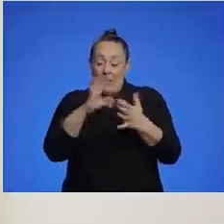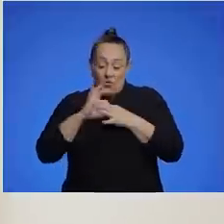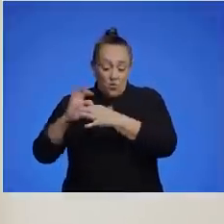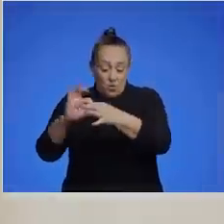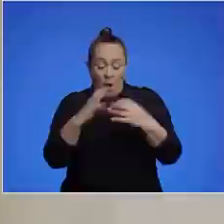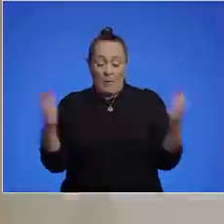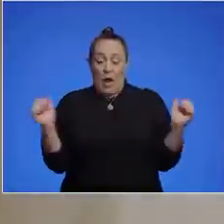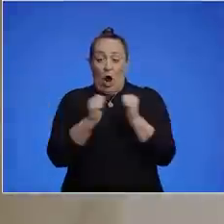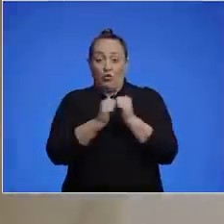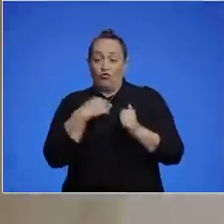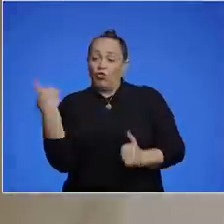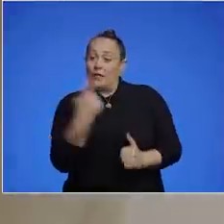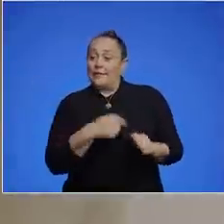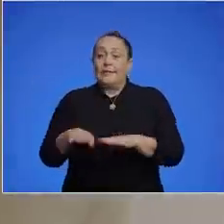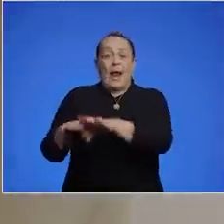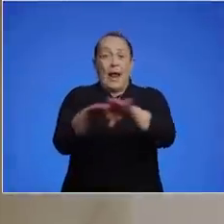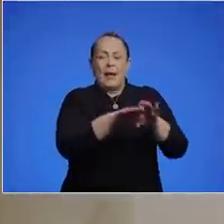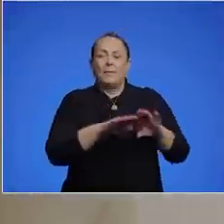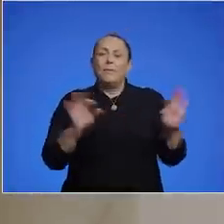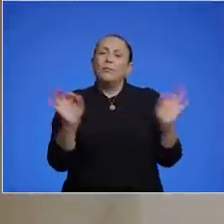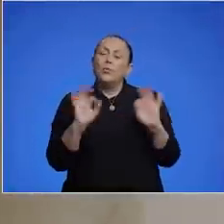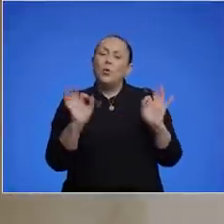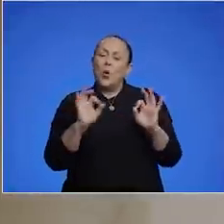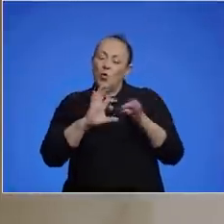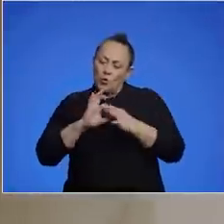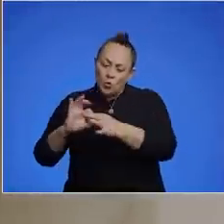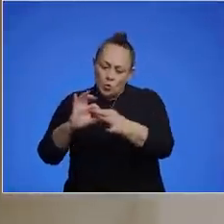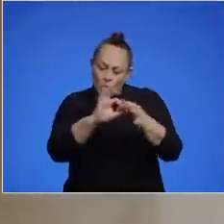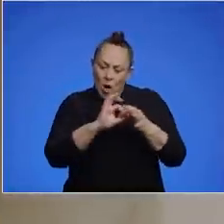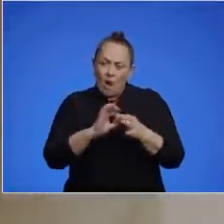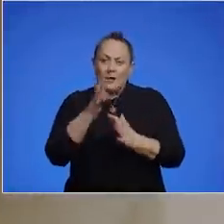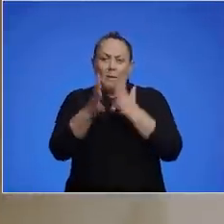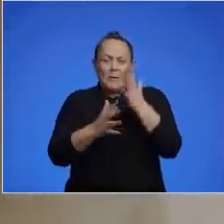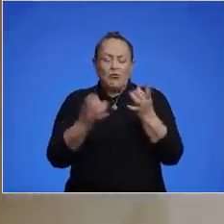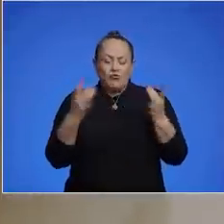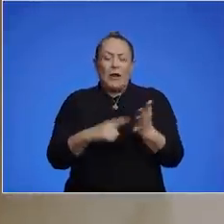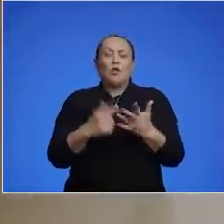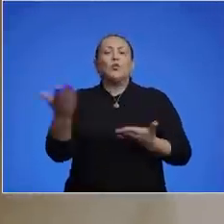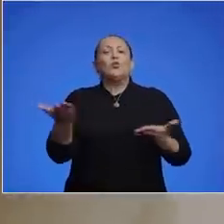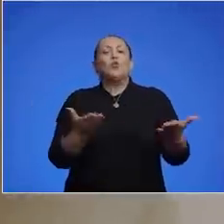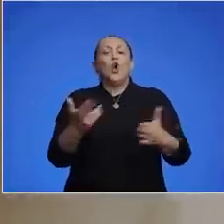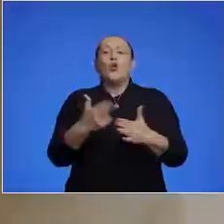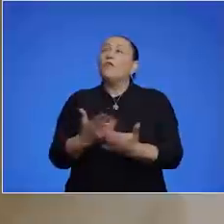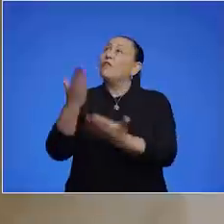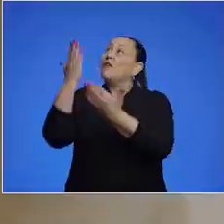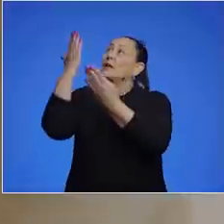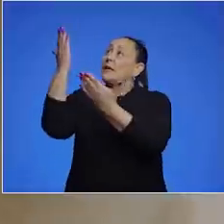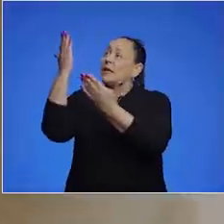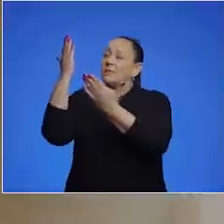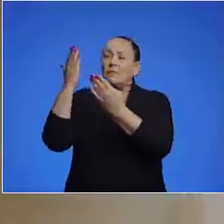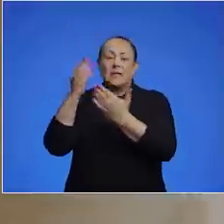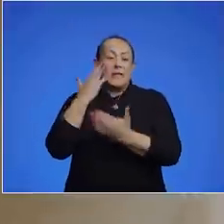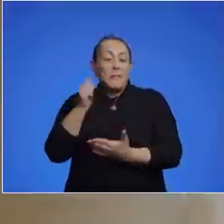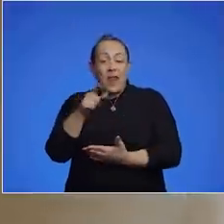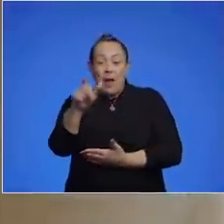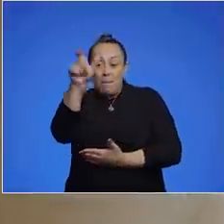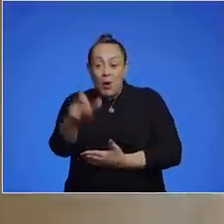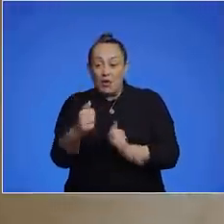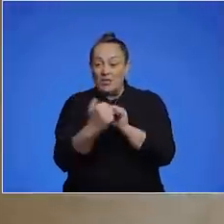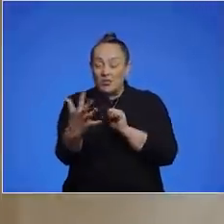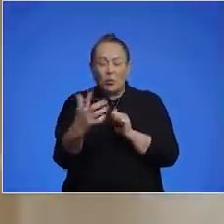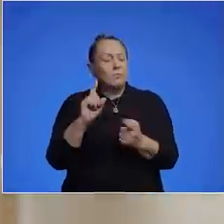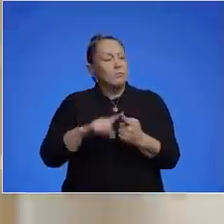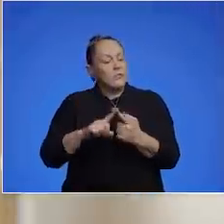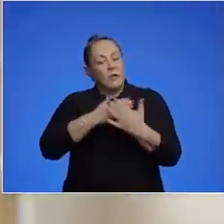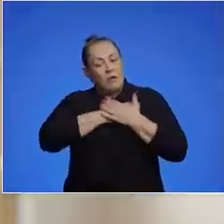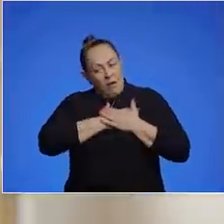everybody. To be united means that you're ready to serve the person you disagree with, love the person you disagree